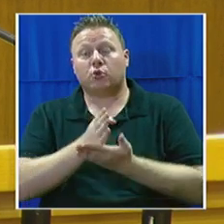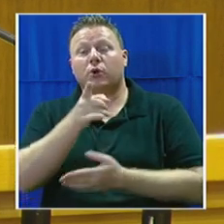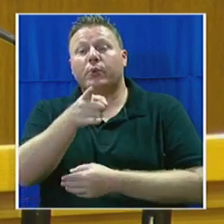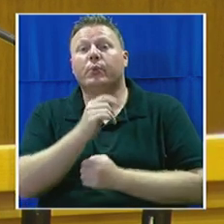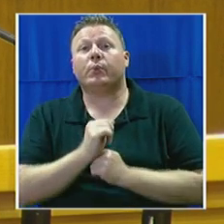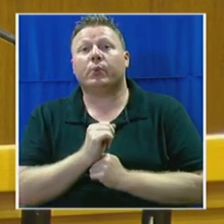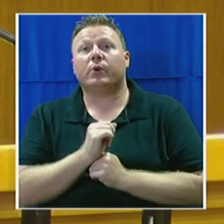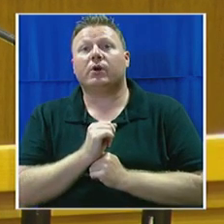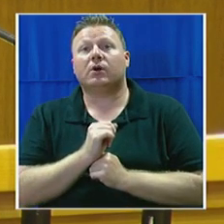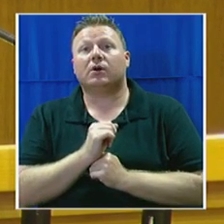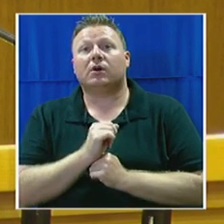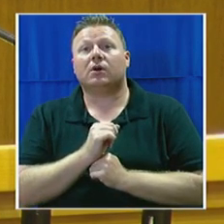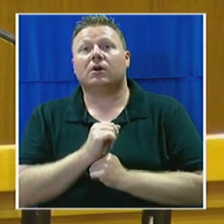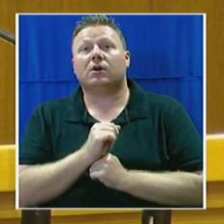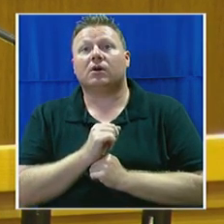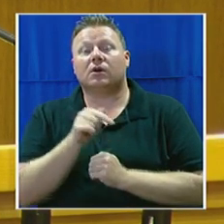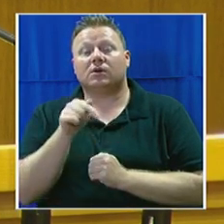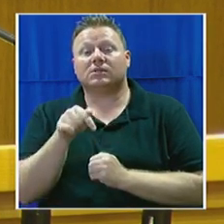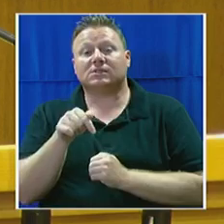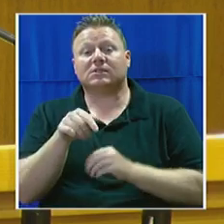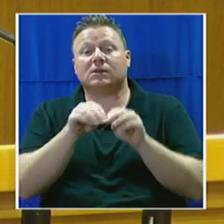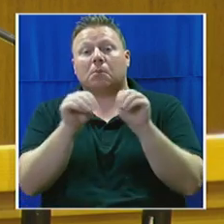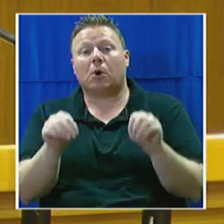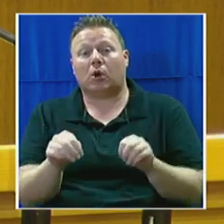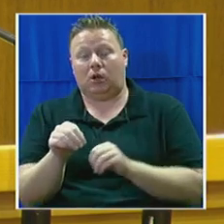le ndlela siza nayo ndithe